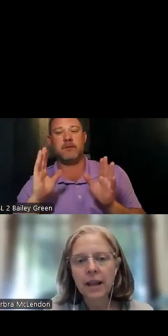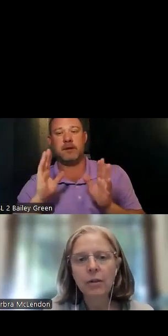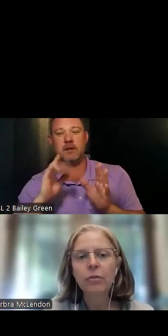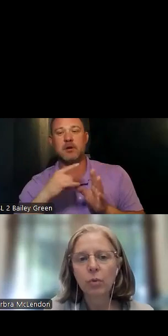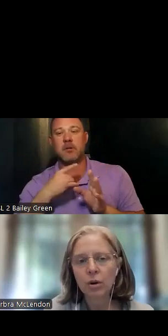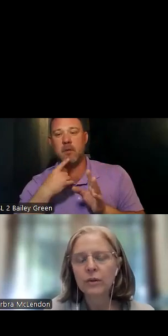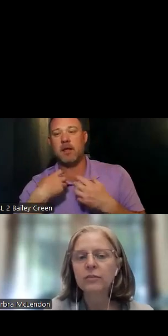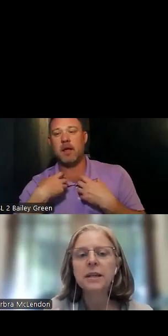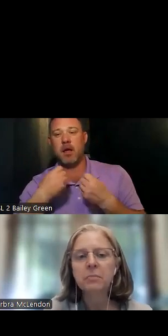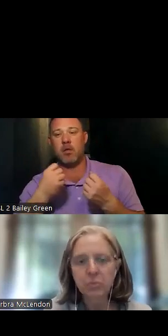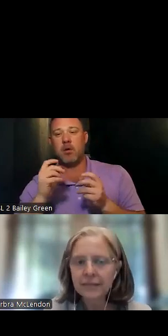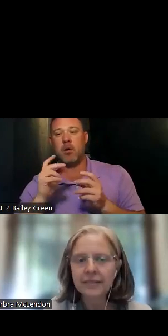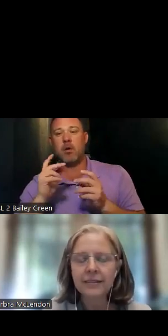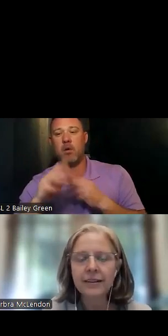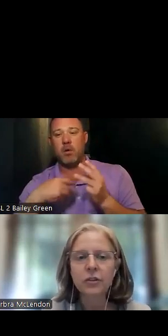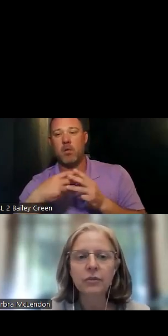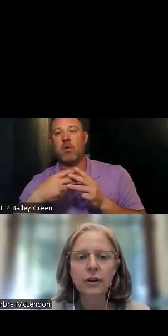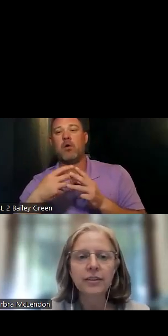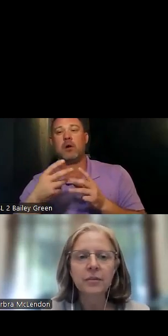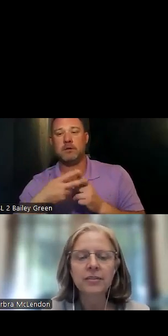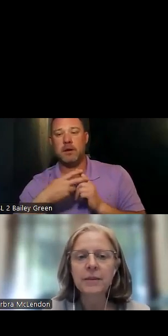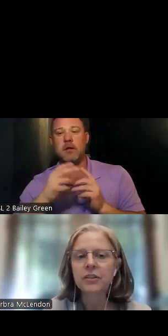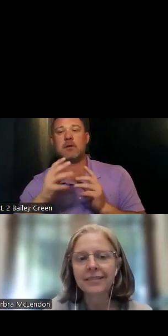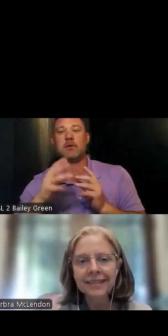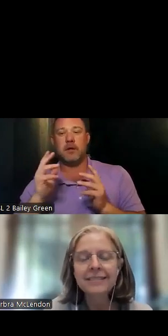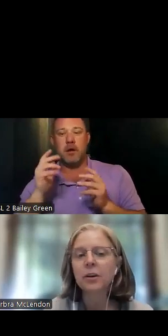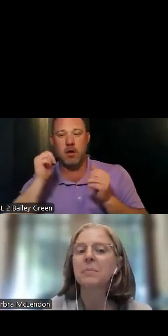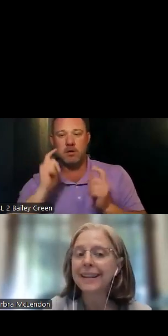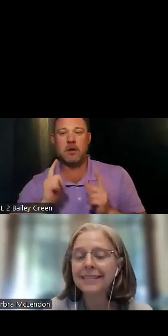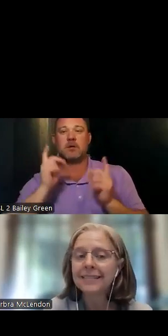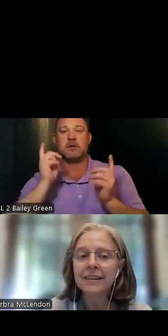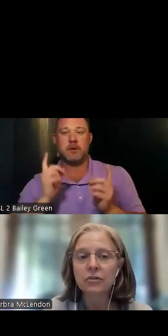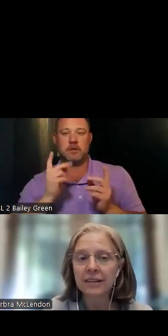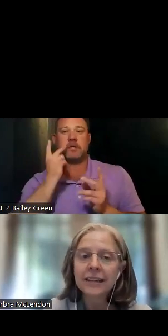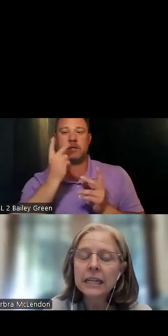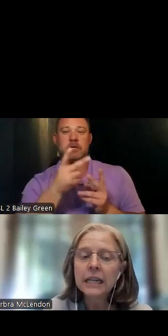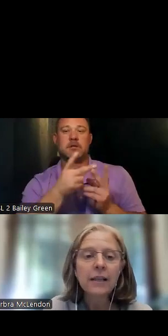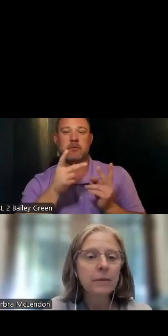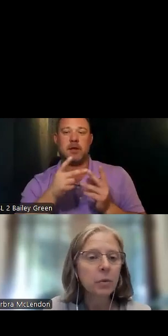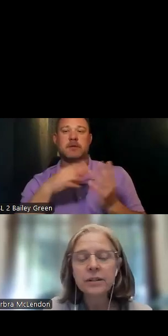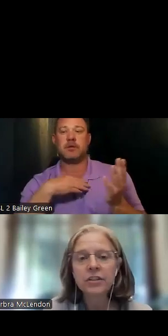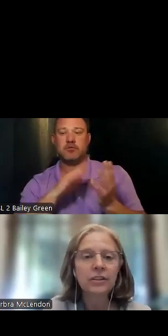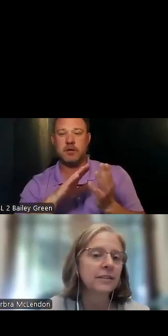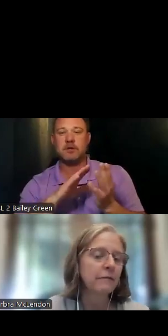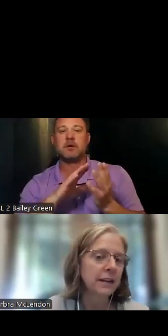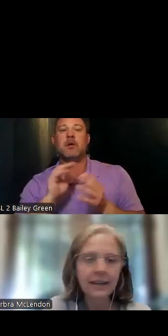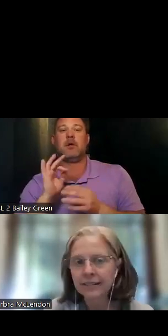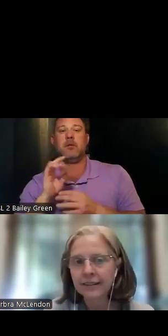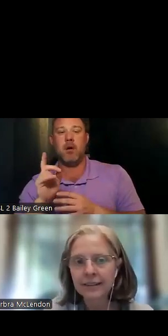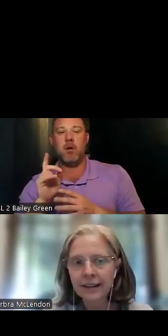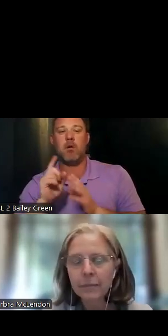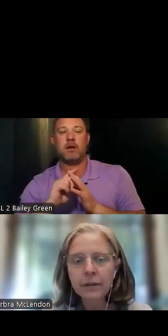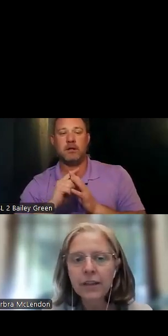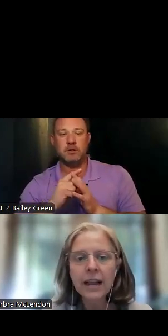public health world has really embraced this issue of Alzheimer's and dementia and sees their place in addressing it. The BOLD initiative is a